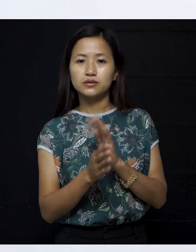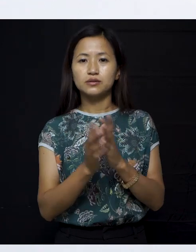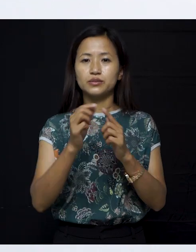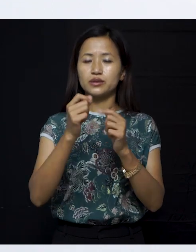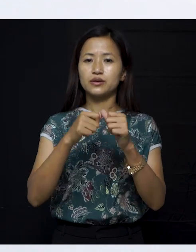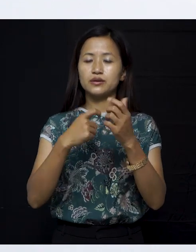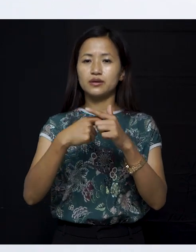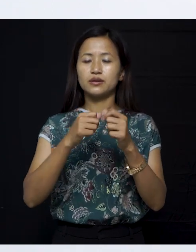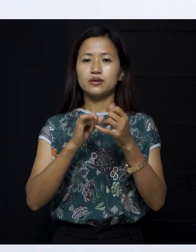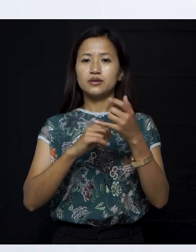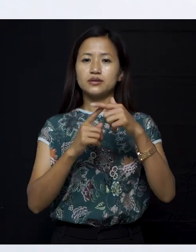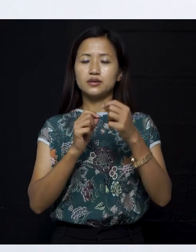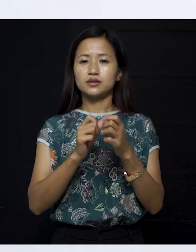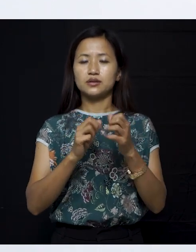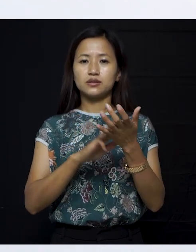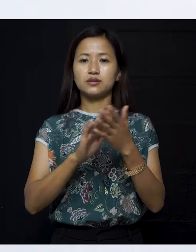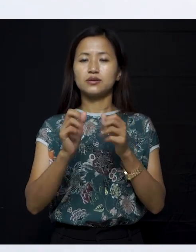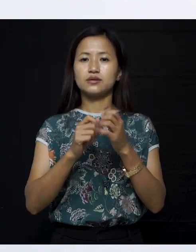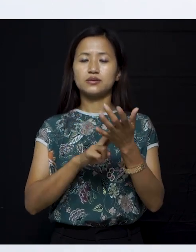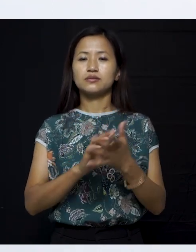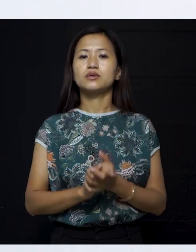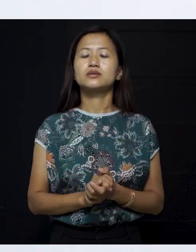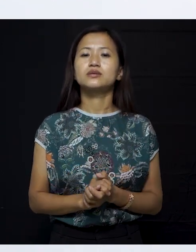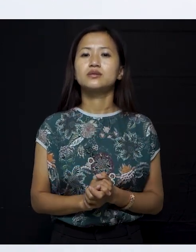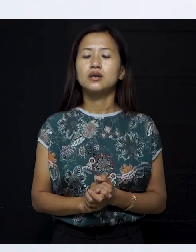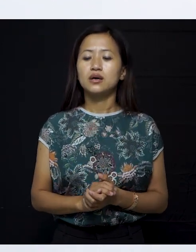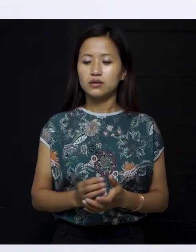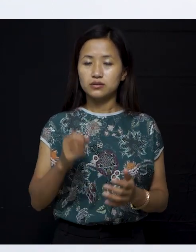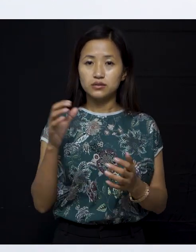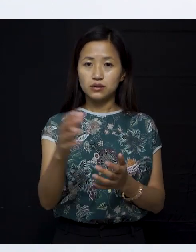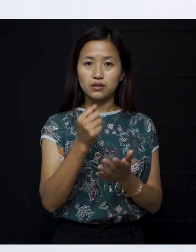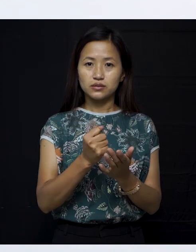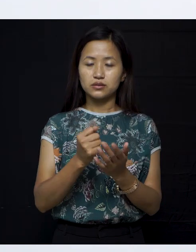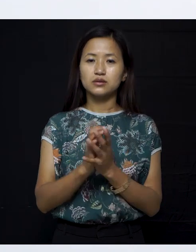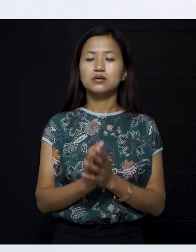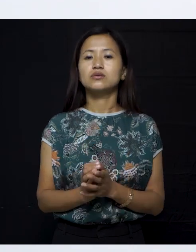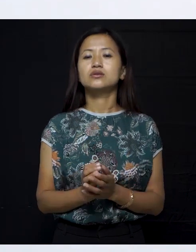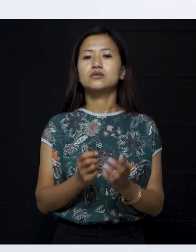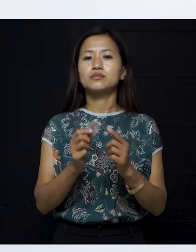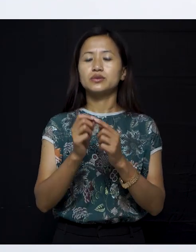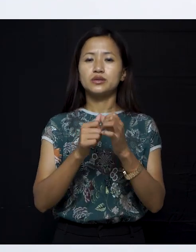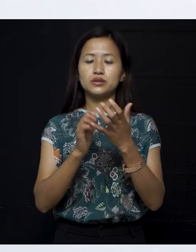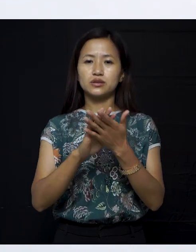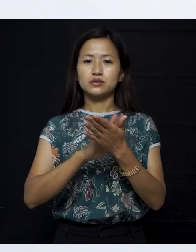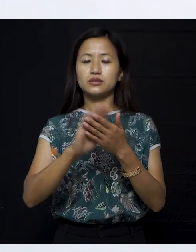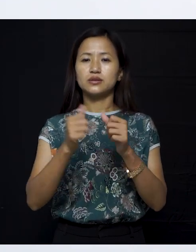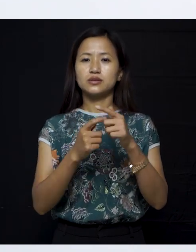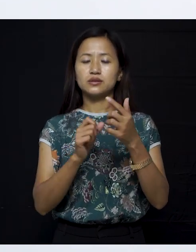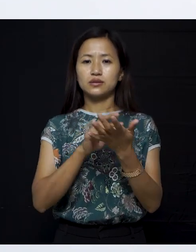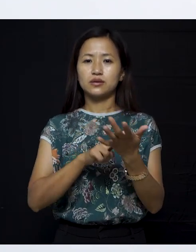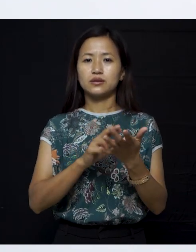And the Pathans, it was under the control of the Pathans who are from Pakistan. So in order to